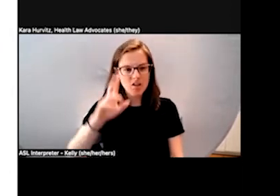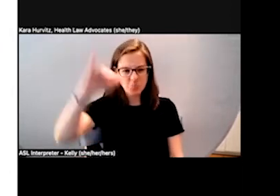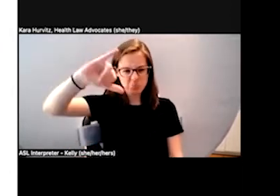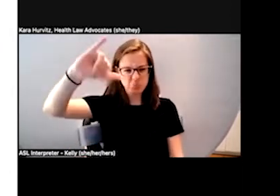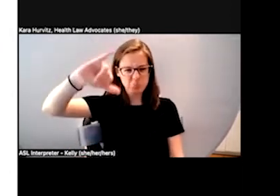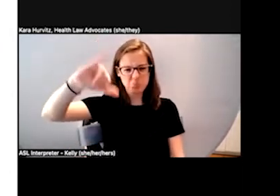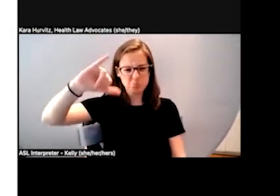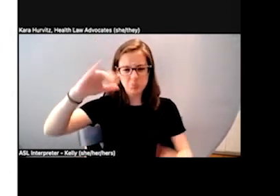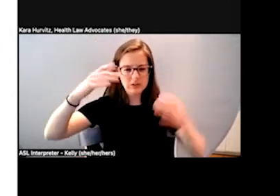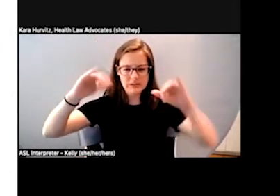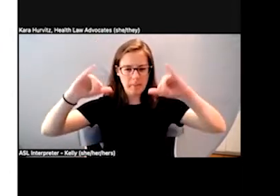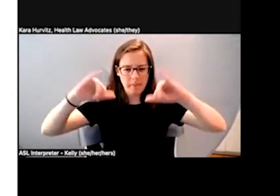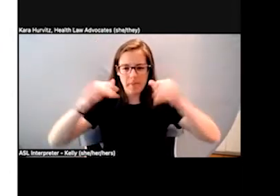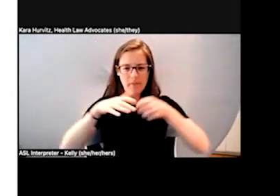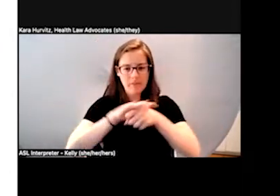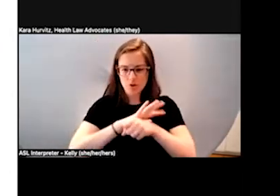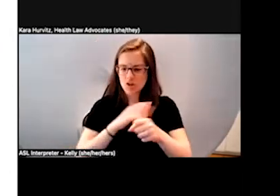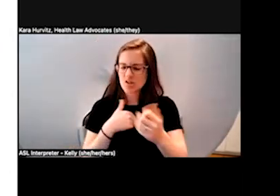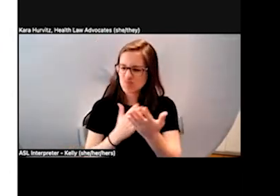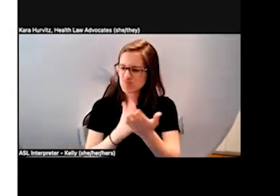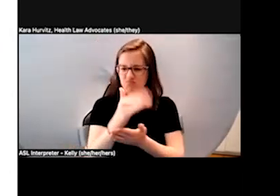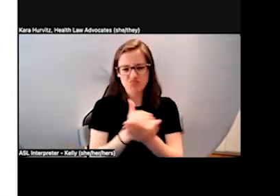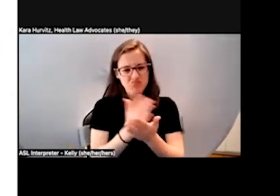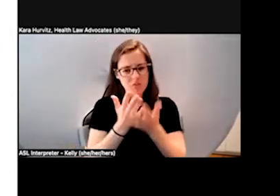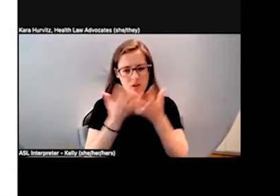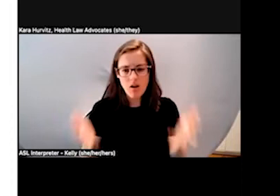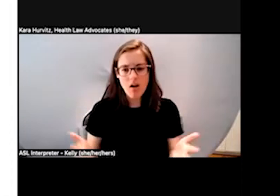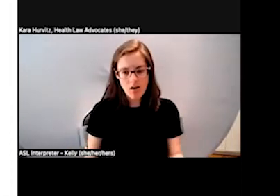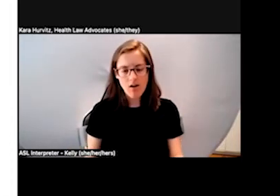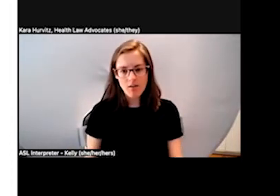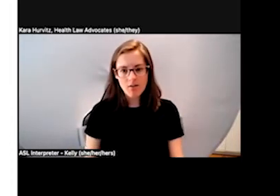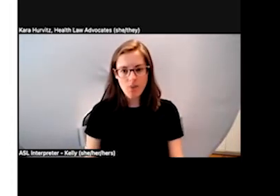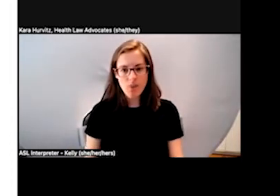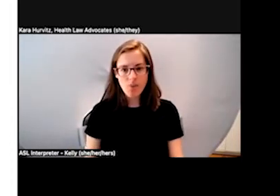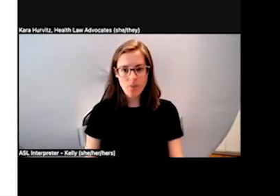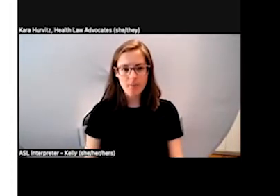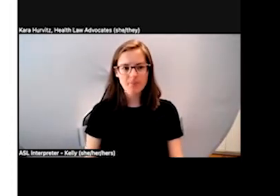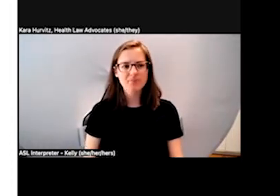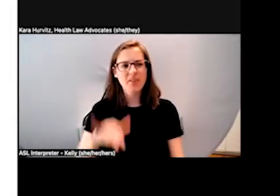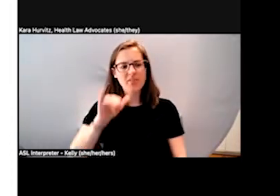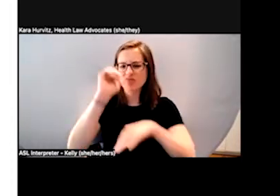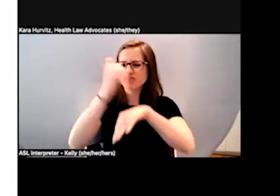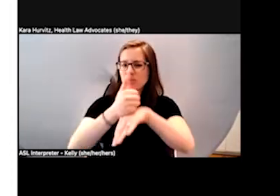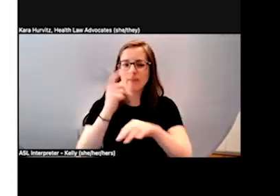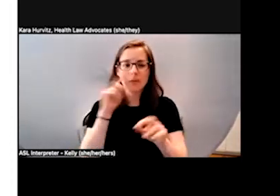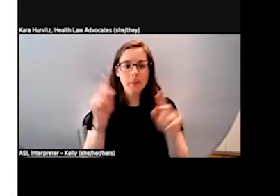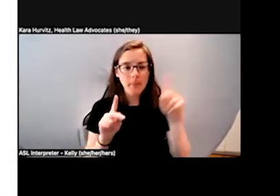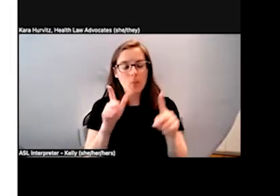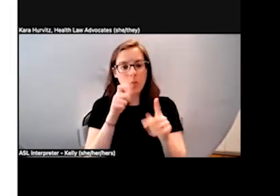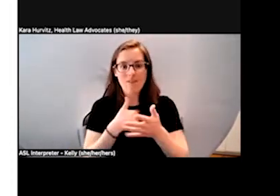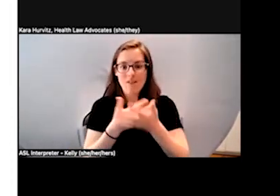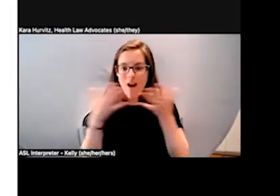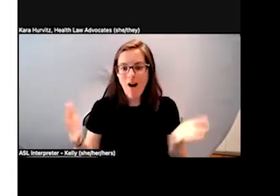comprehensive. It's geared at people who might have a lot of medical needs.